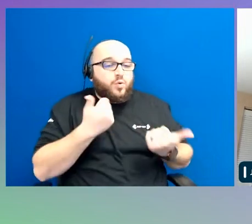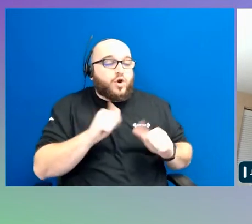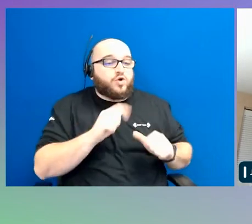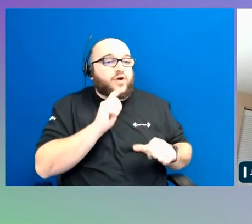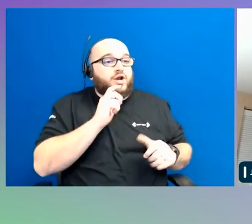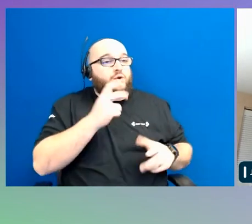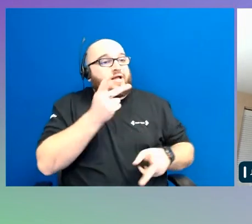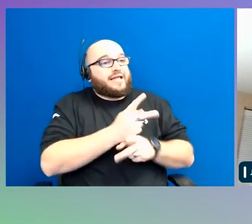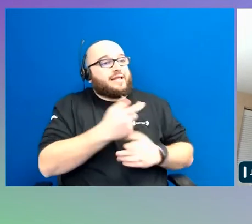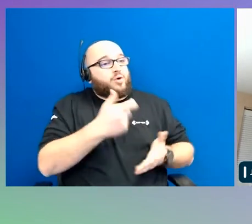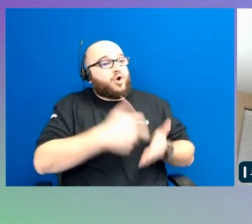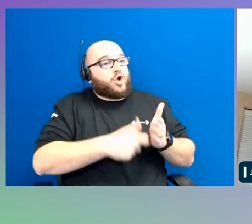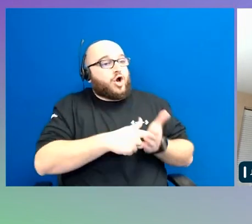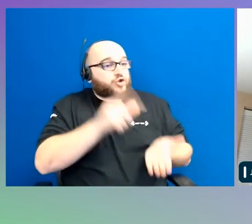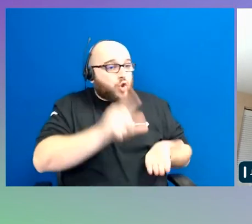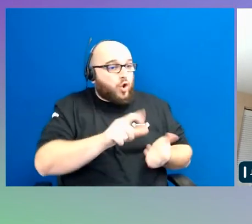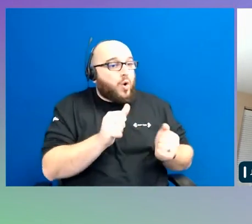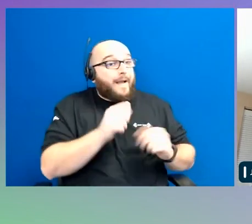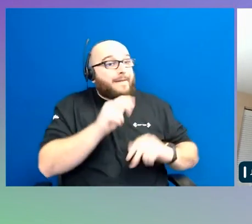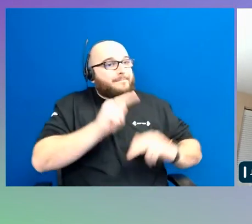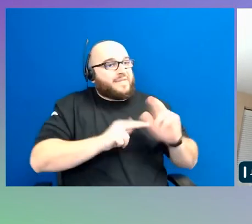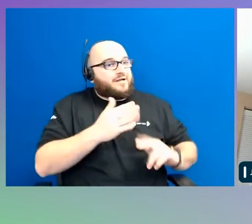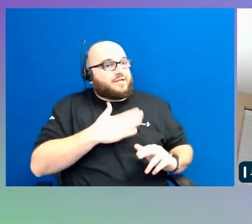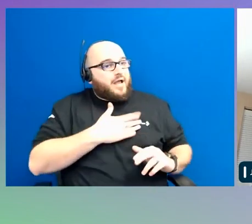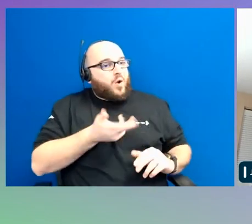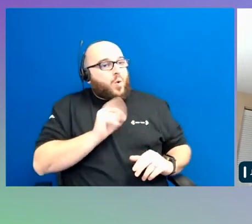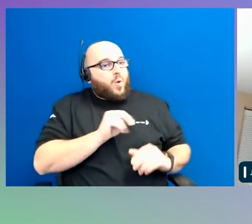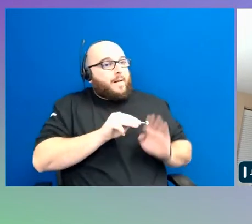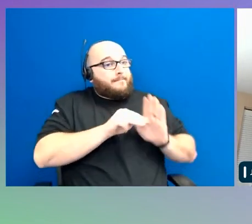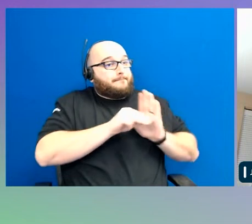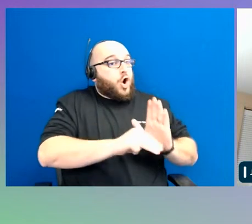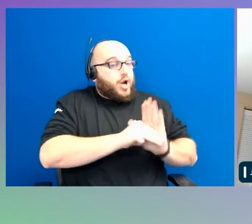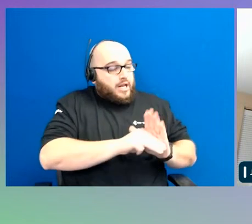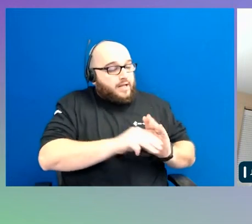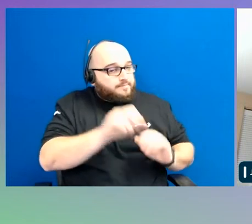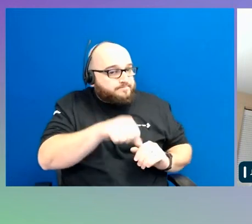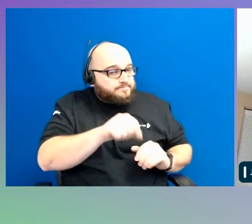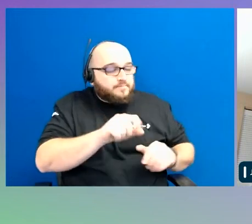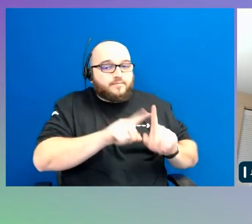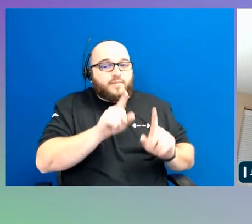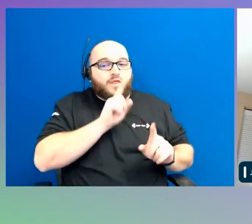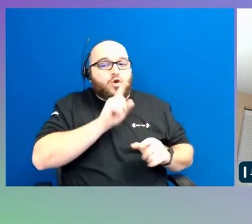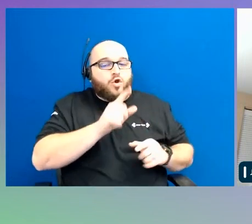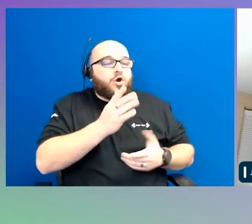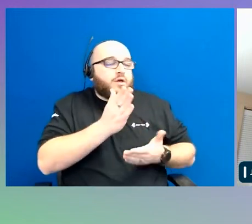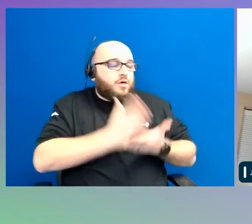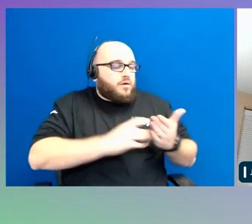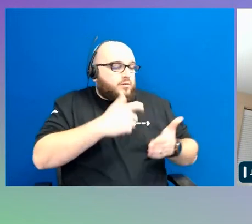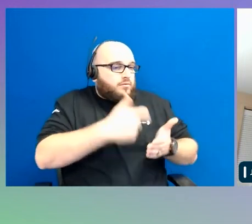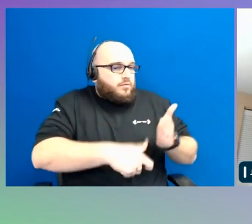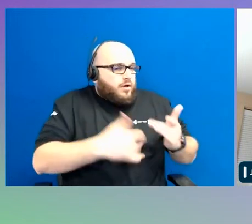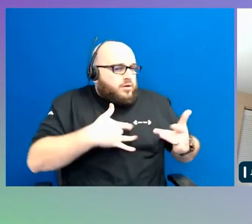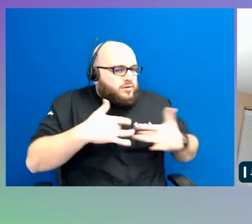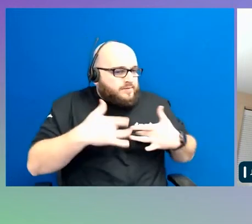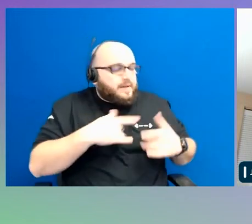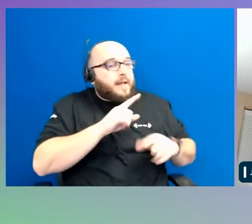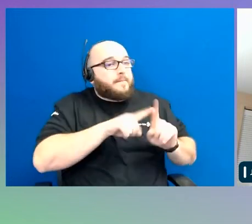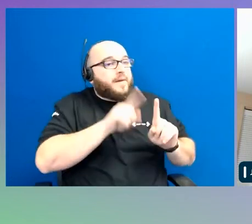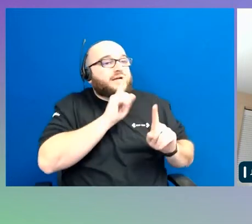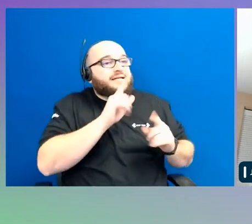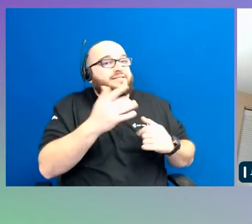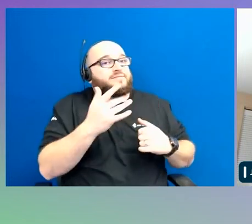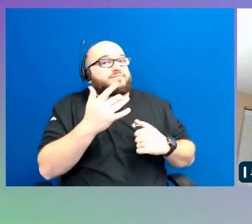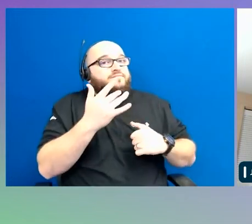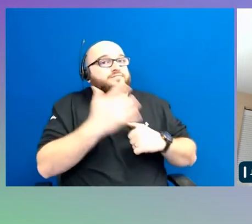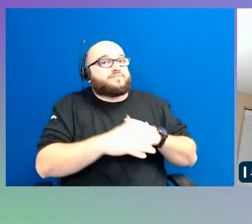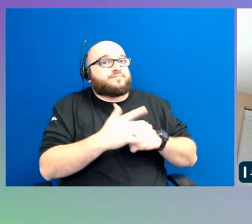building our own model. I see so there are cost concerns. Is it something that's enabled for everyone or only upon